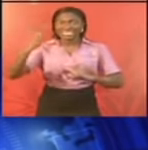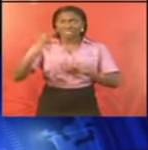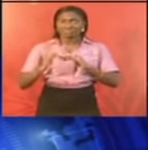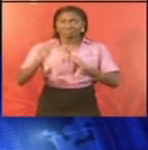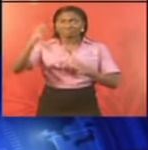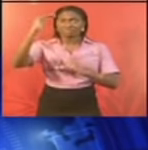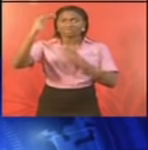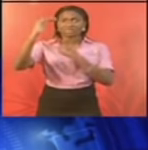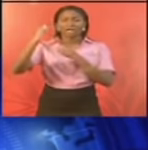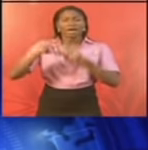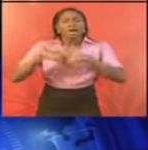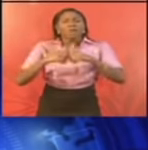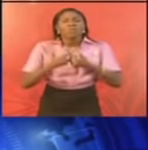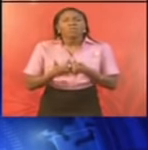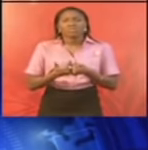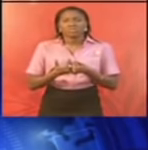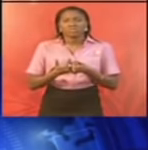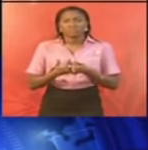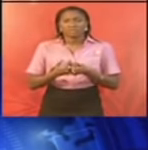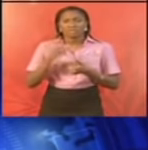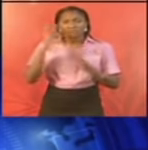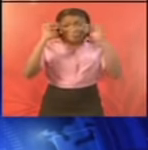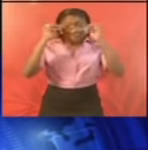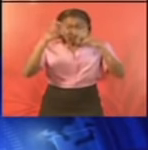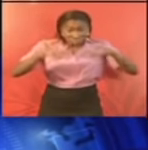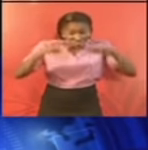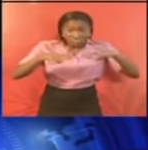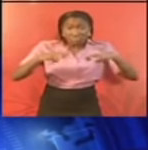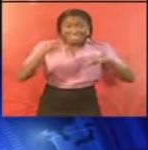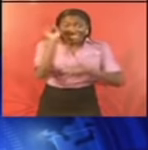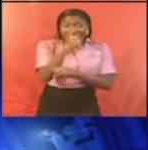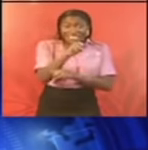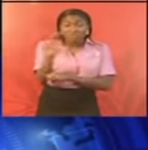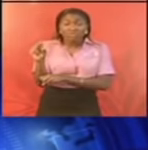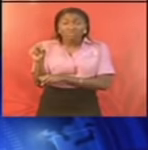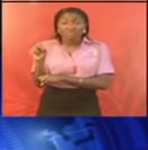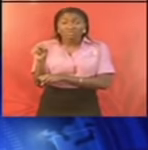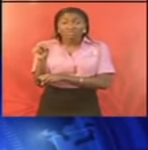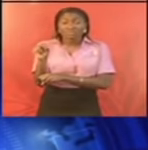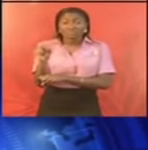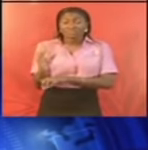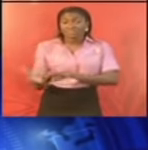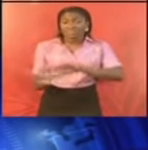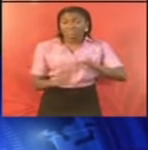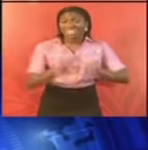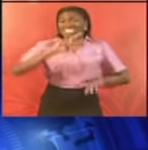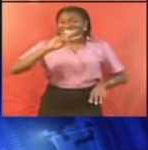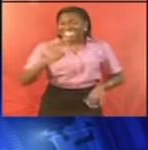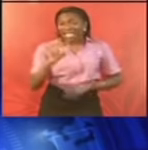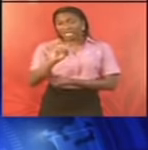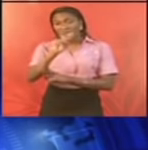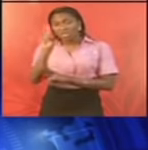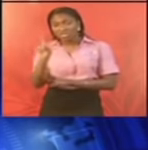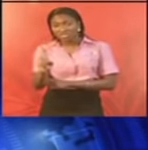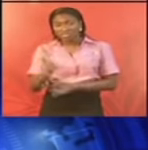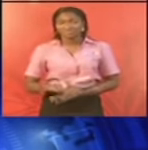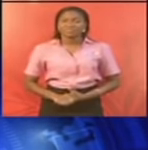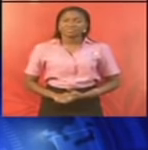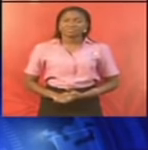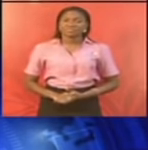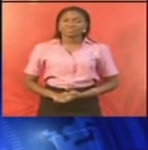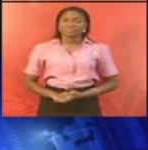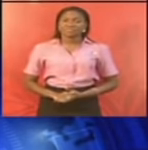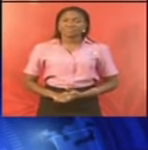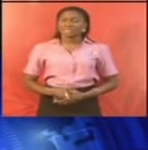of the community spread that is taking place now. That is my first question. And my second question to Dr. Hines, you said we